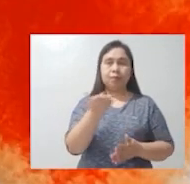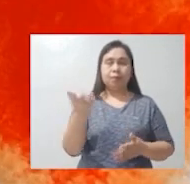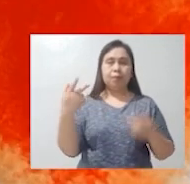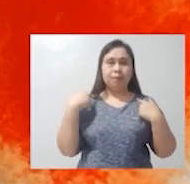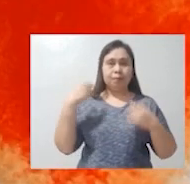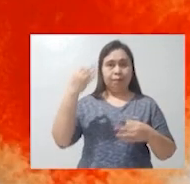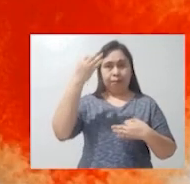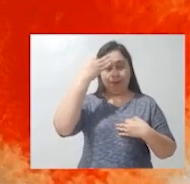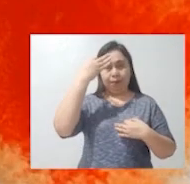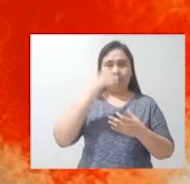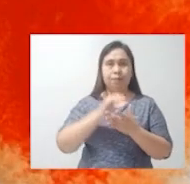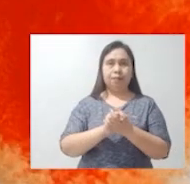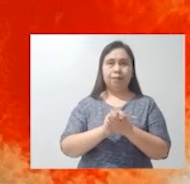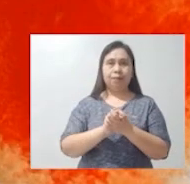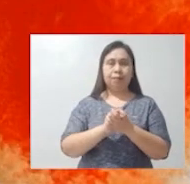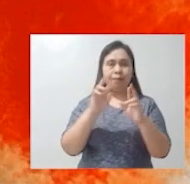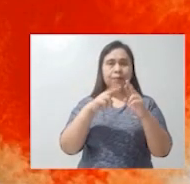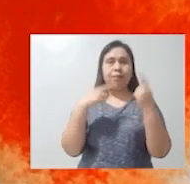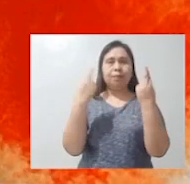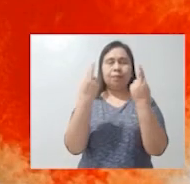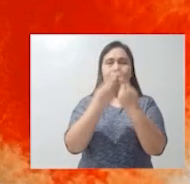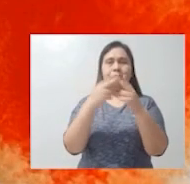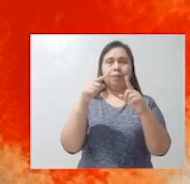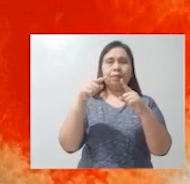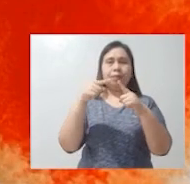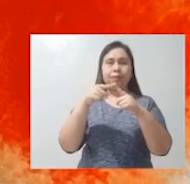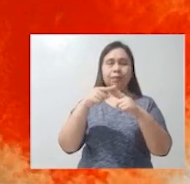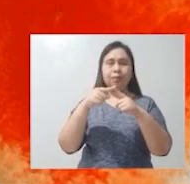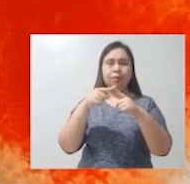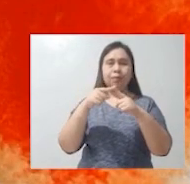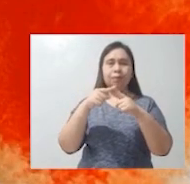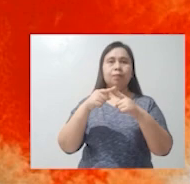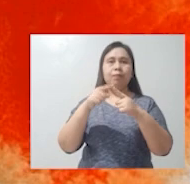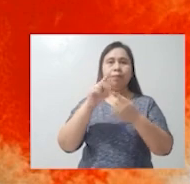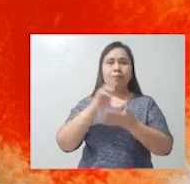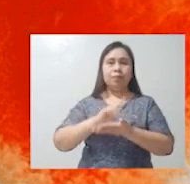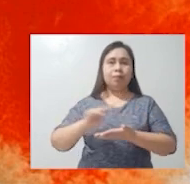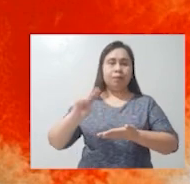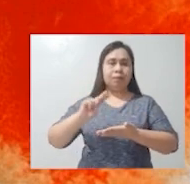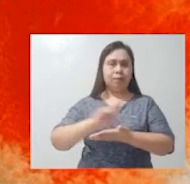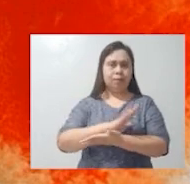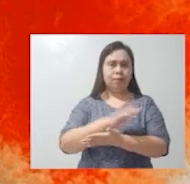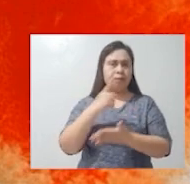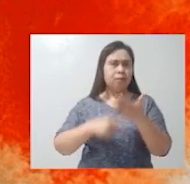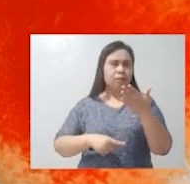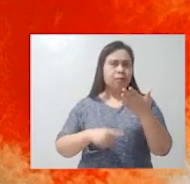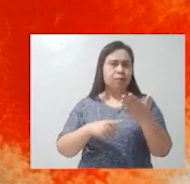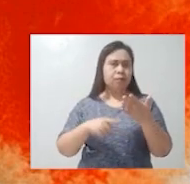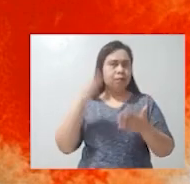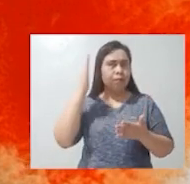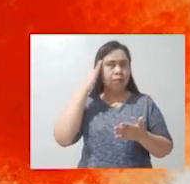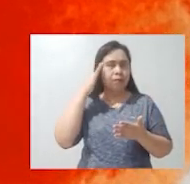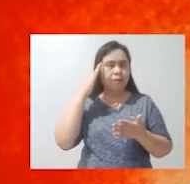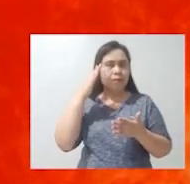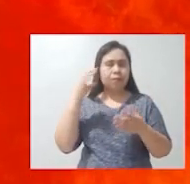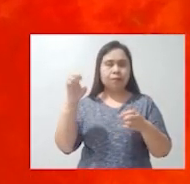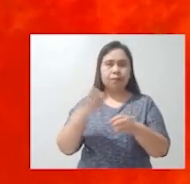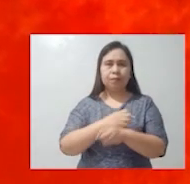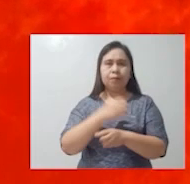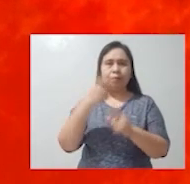In relation to COVID-19, what do you think is the enough temperature to kill a coronavirus?